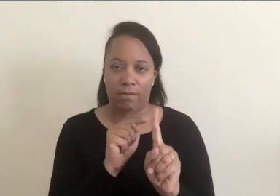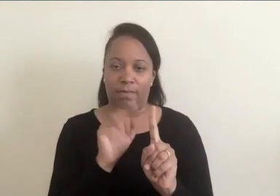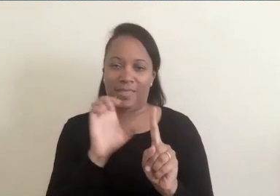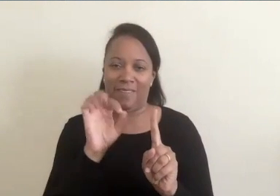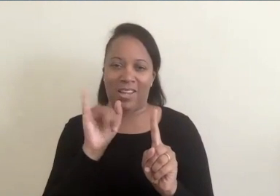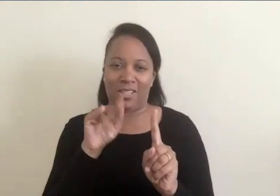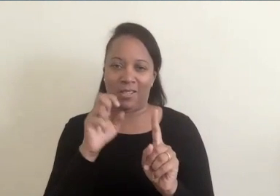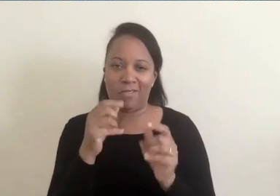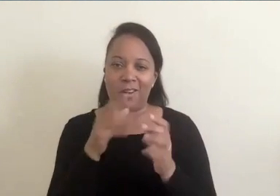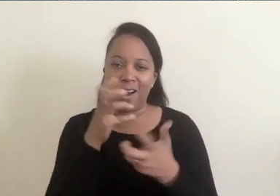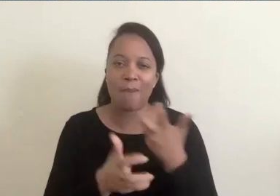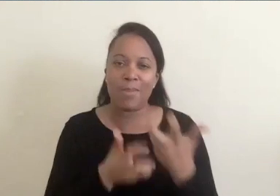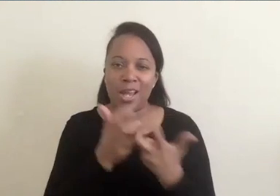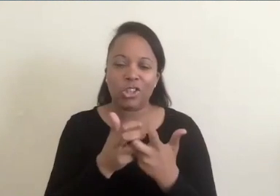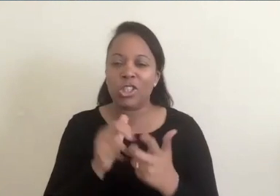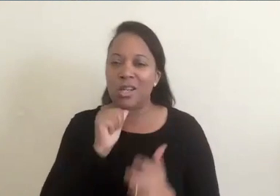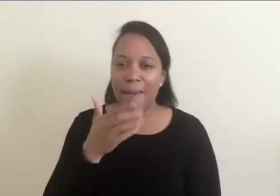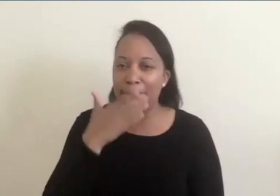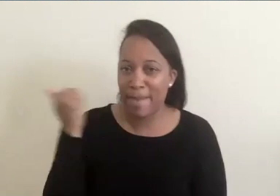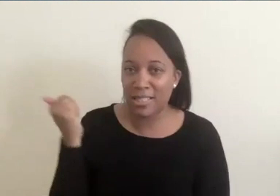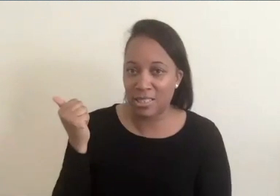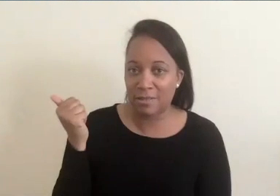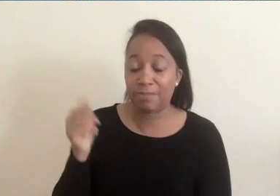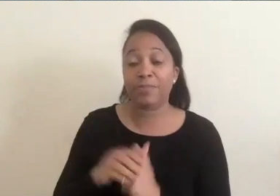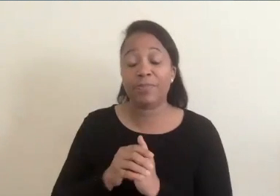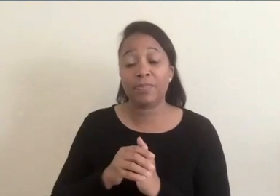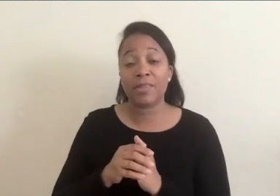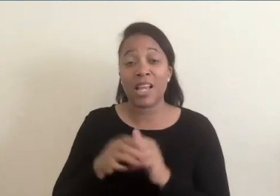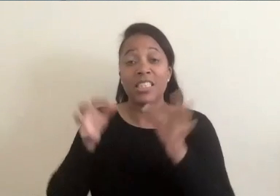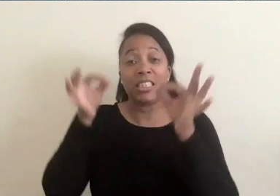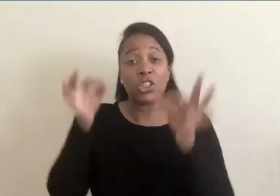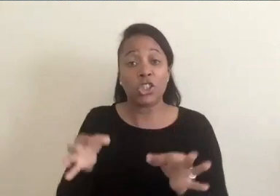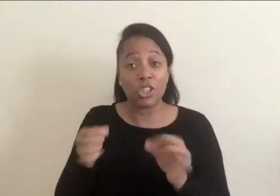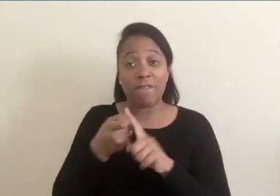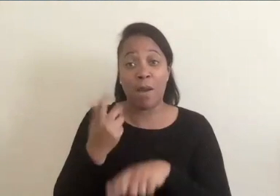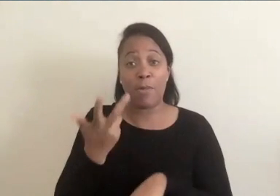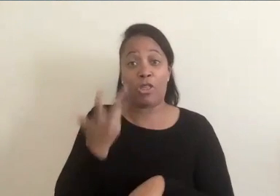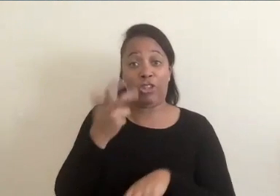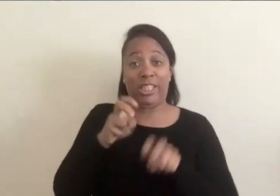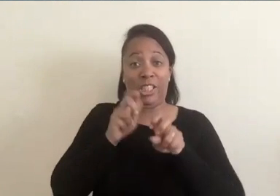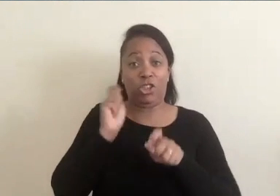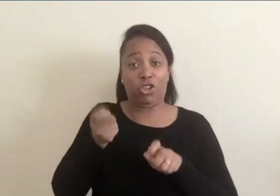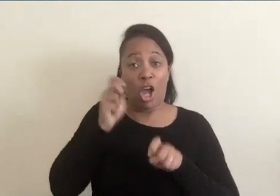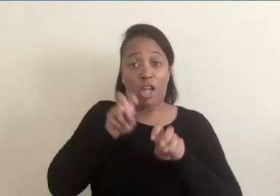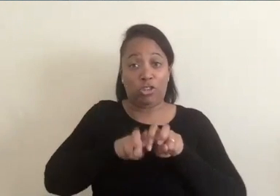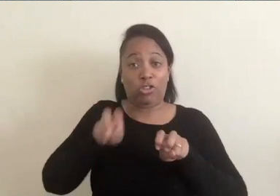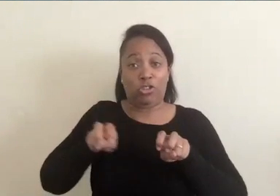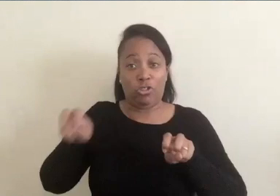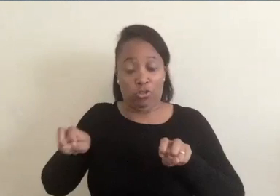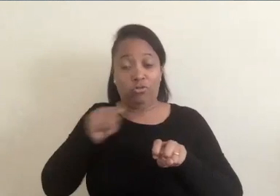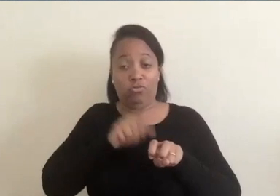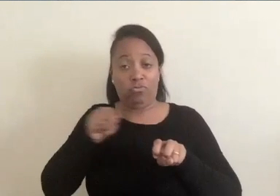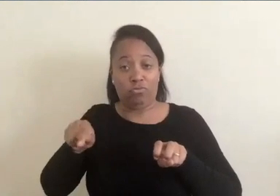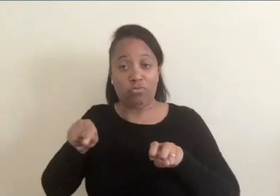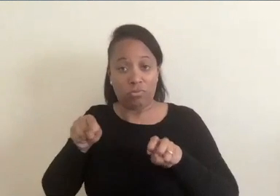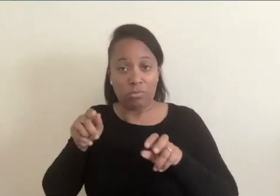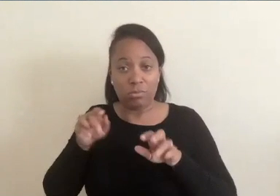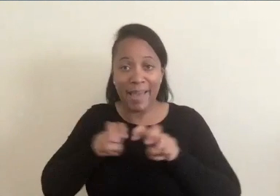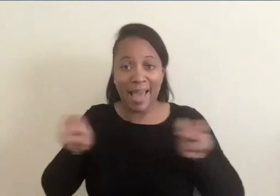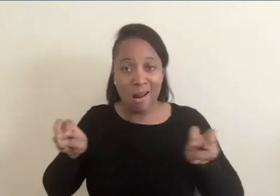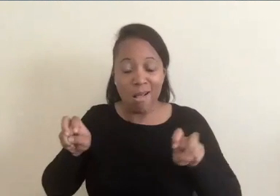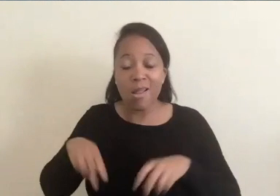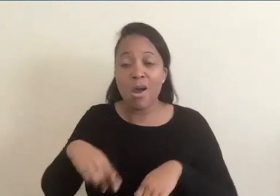So the court that decided this is a 3-judge panel, and one judge, one of the 3, dissented and